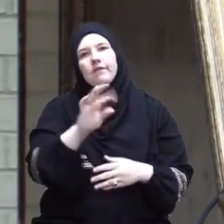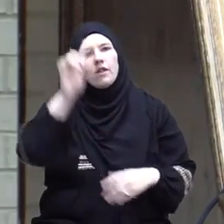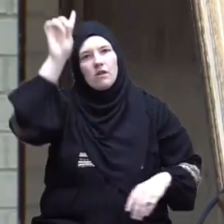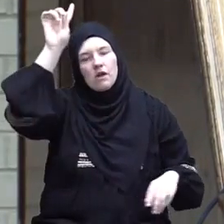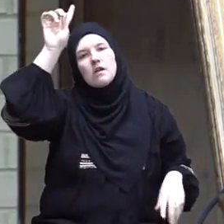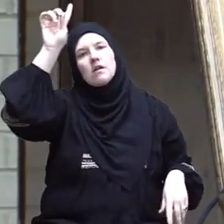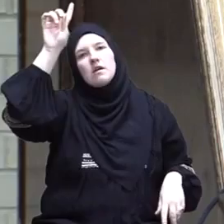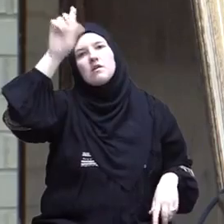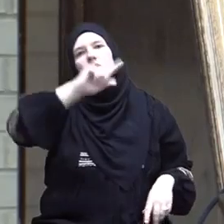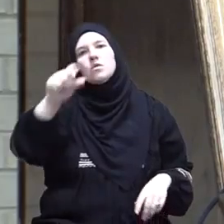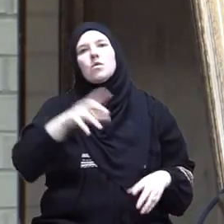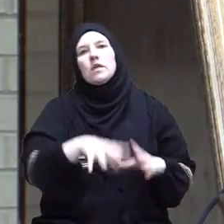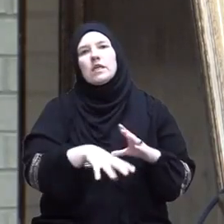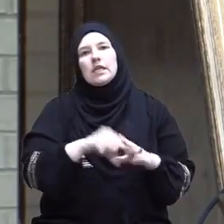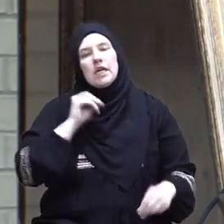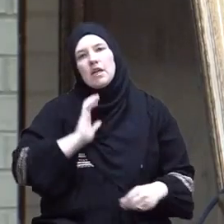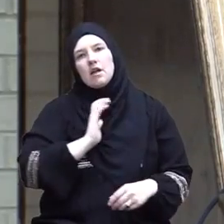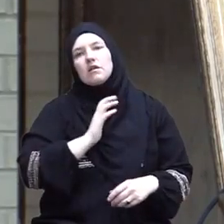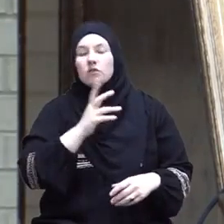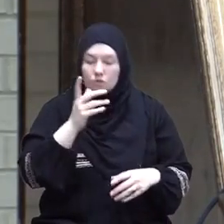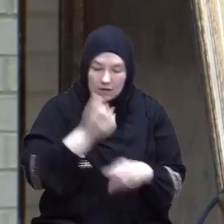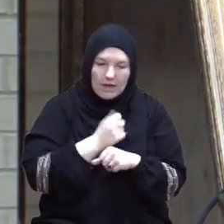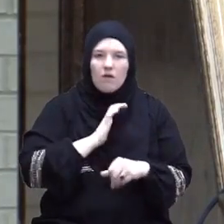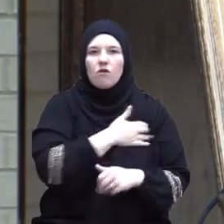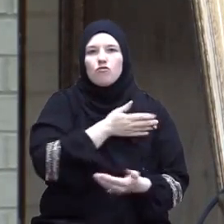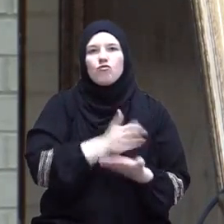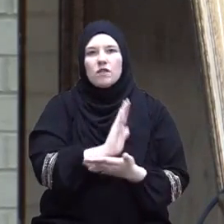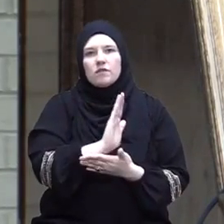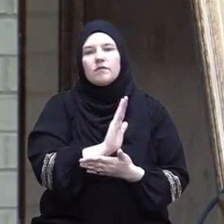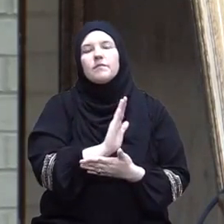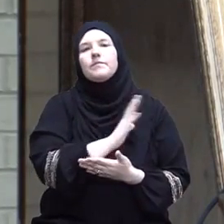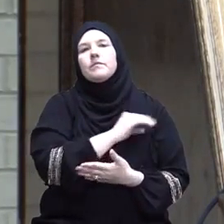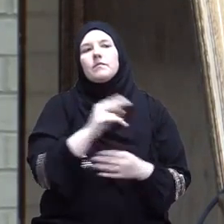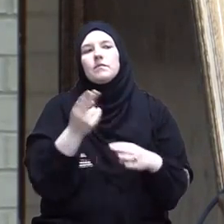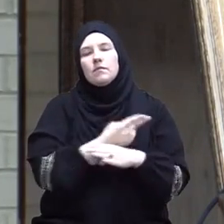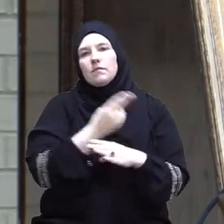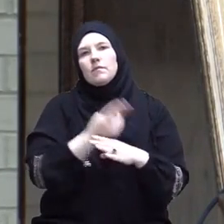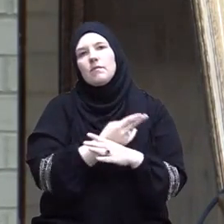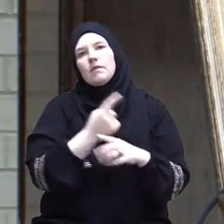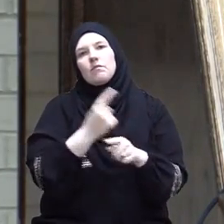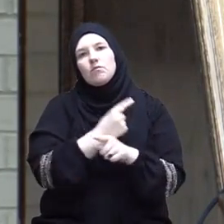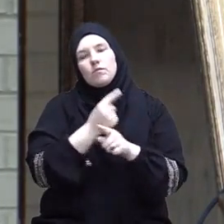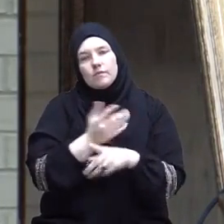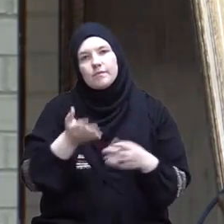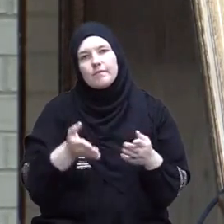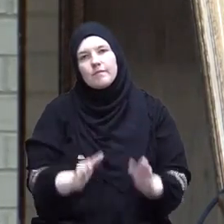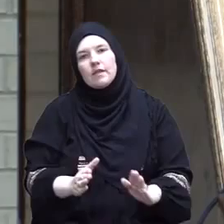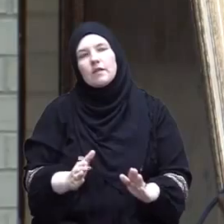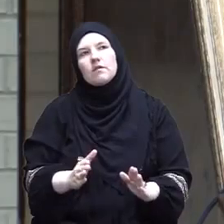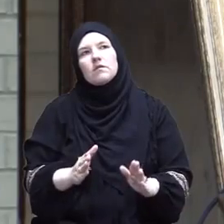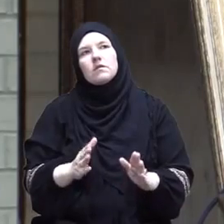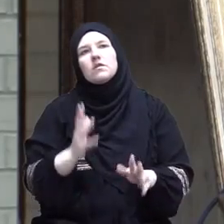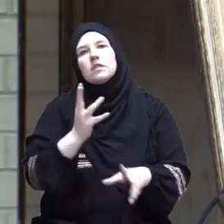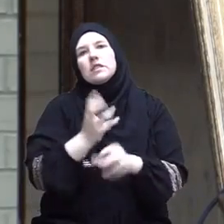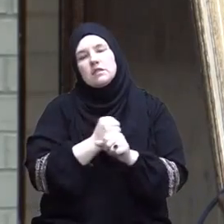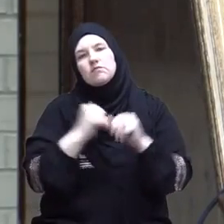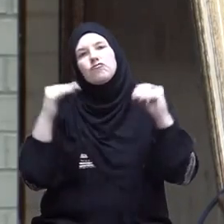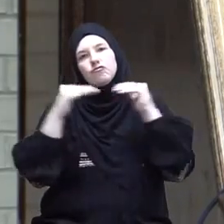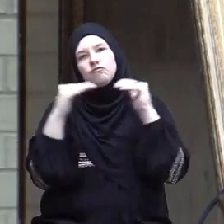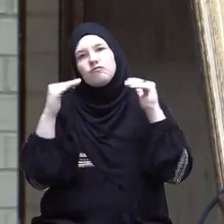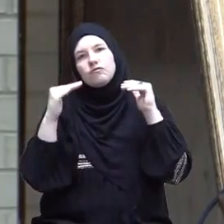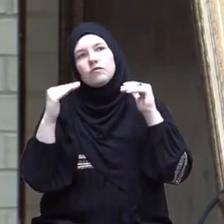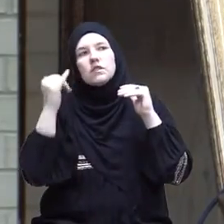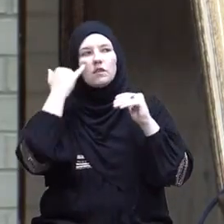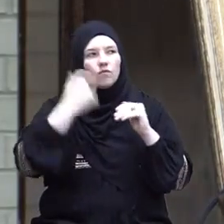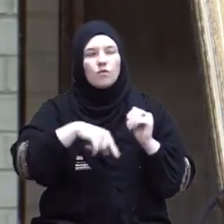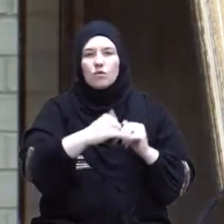Allah to get our rights and use the proper channels to get justice if